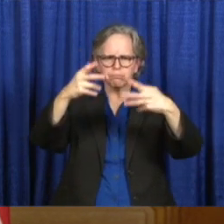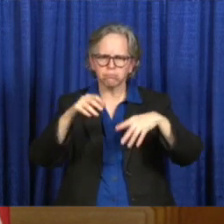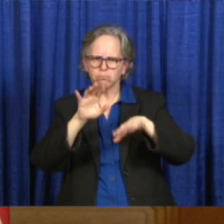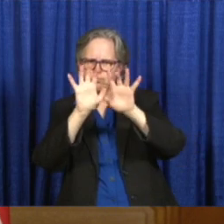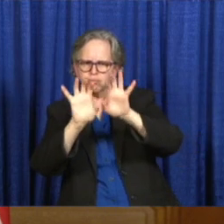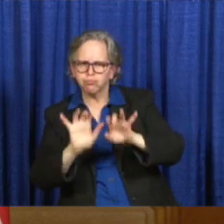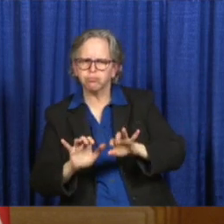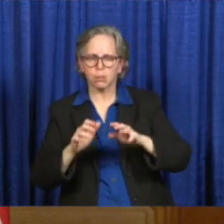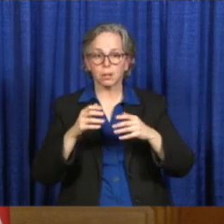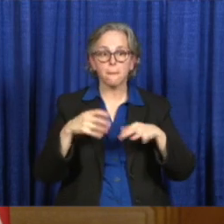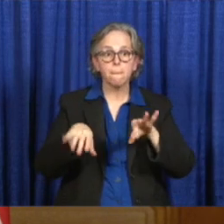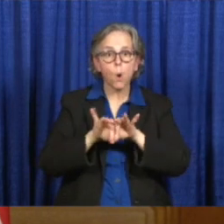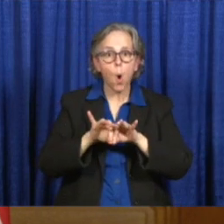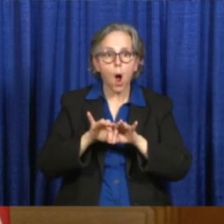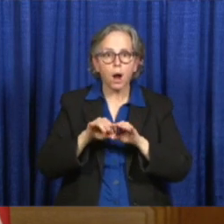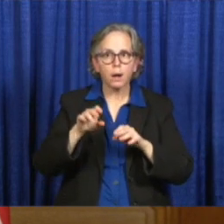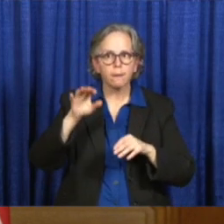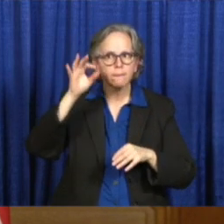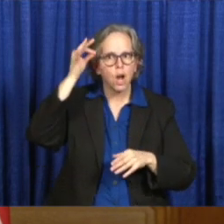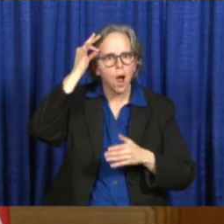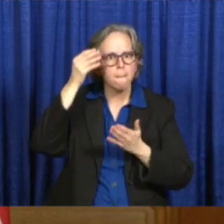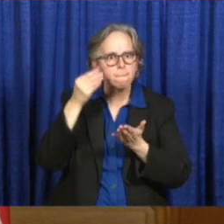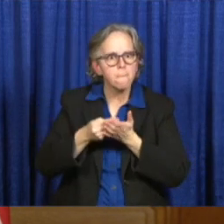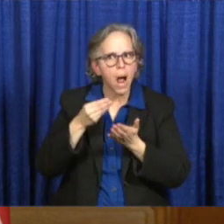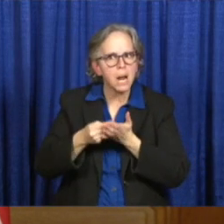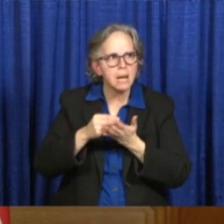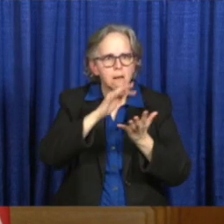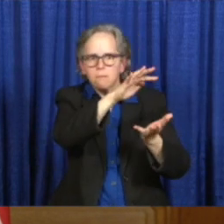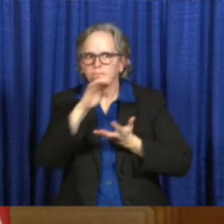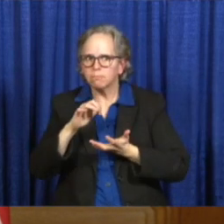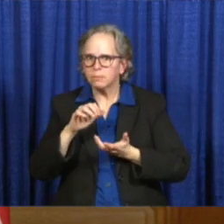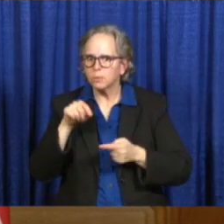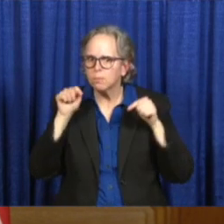properly counted, please be part of this.